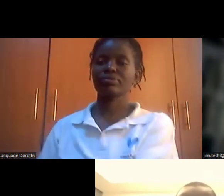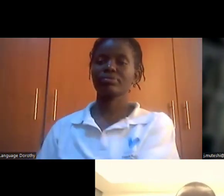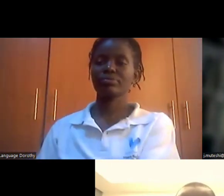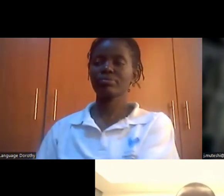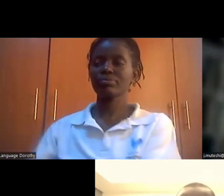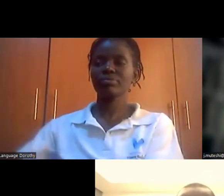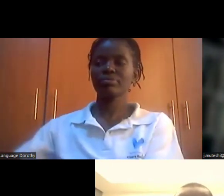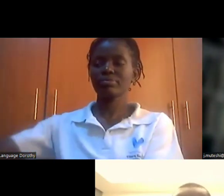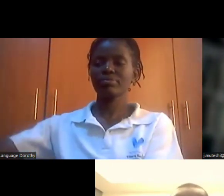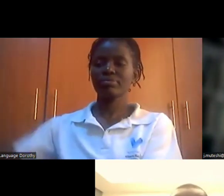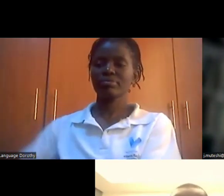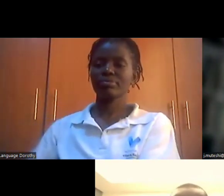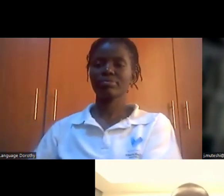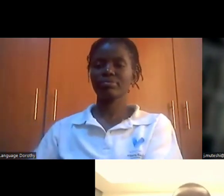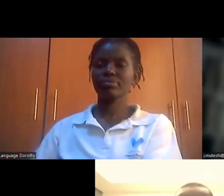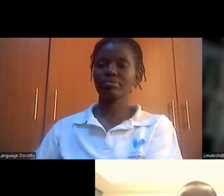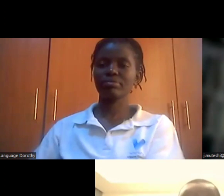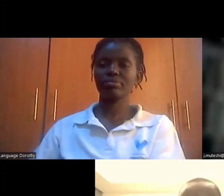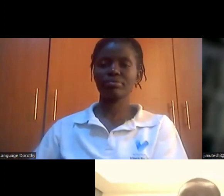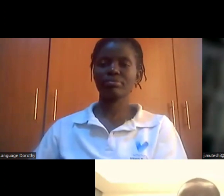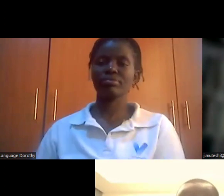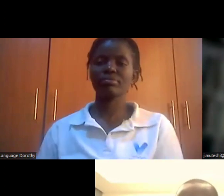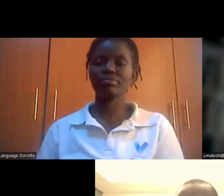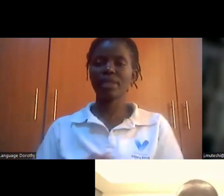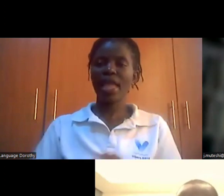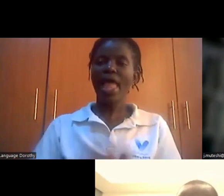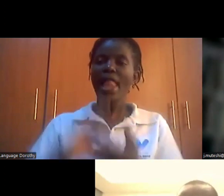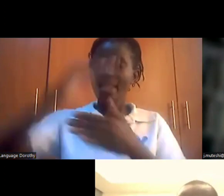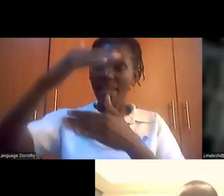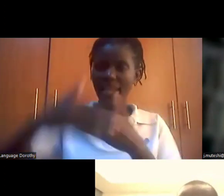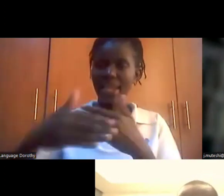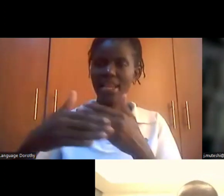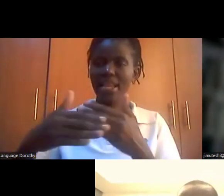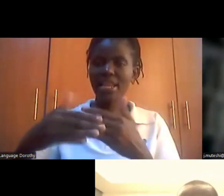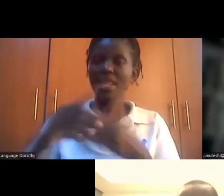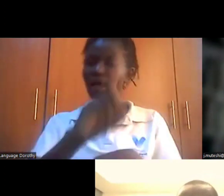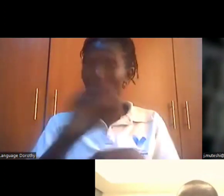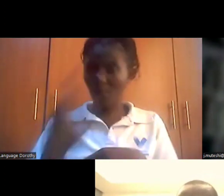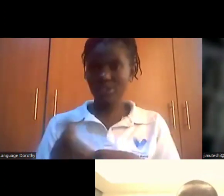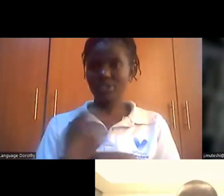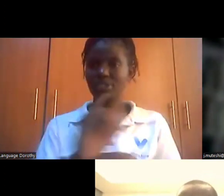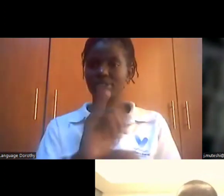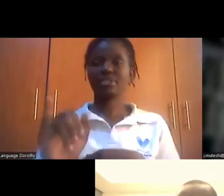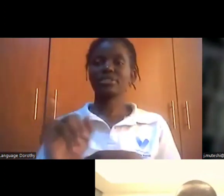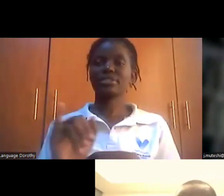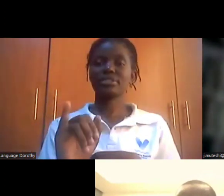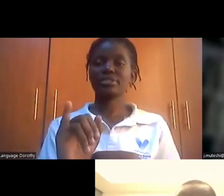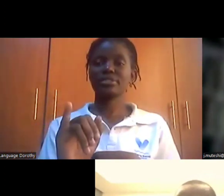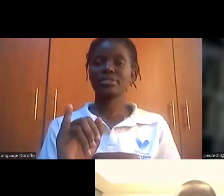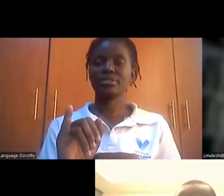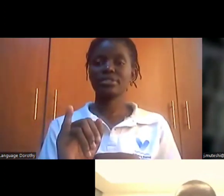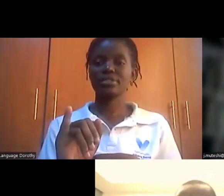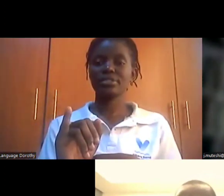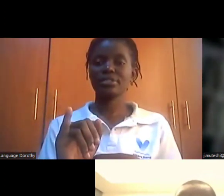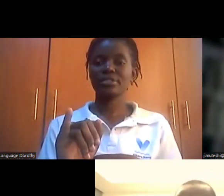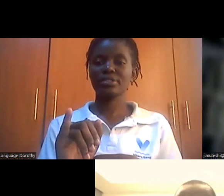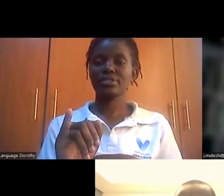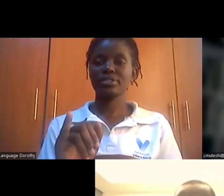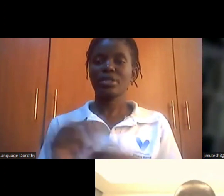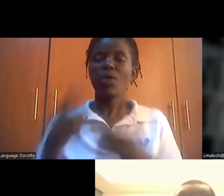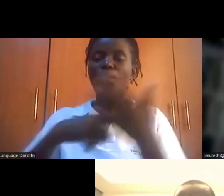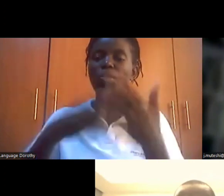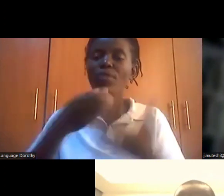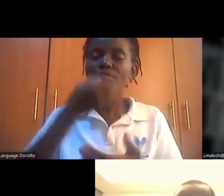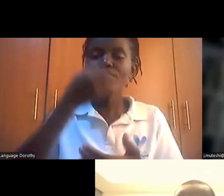Professor Kimani. So my next follow-up question to that is, what kind of feedback has ACAV